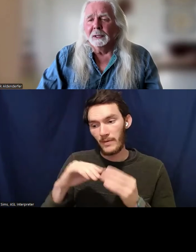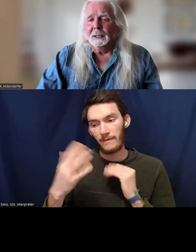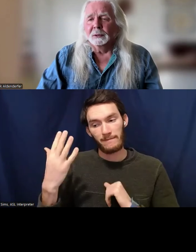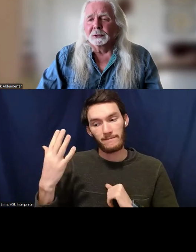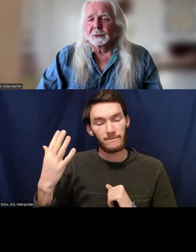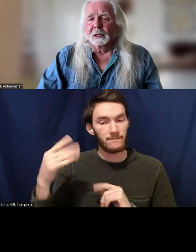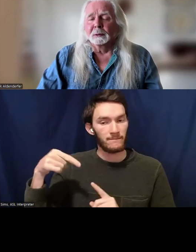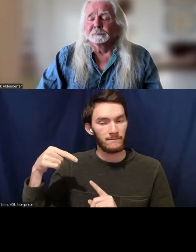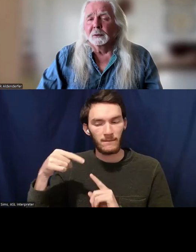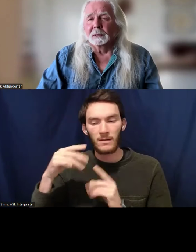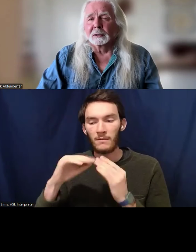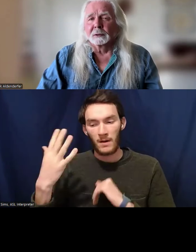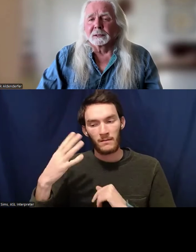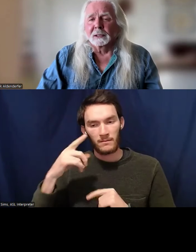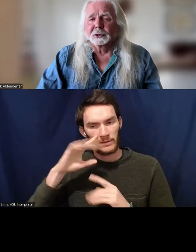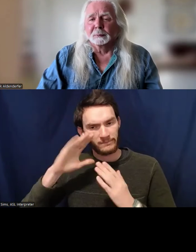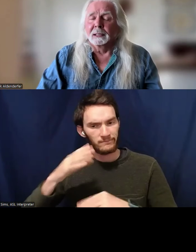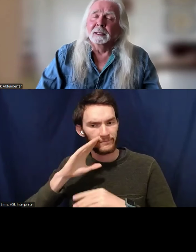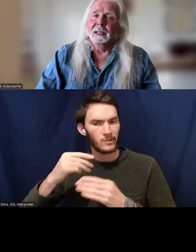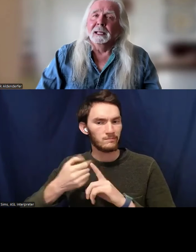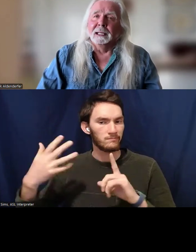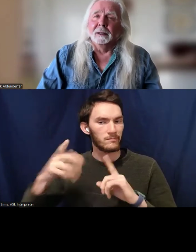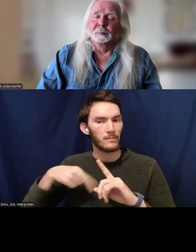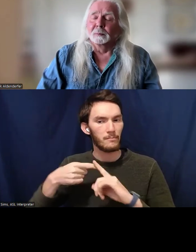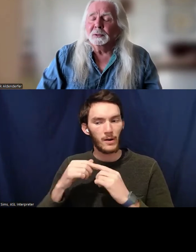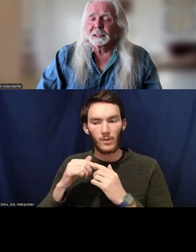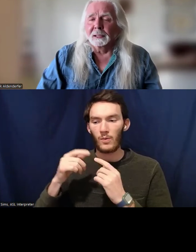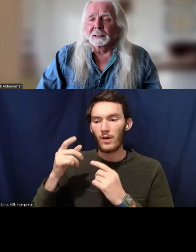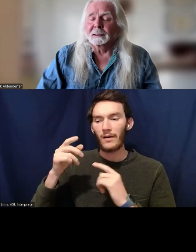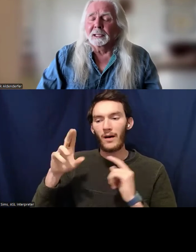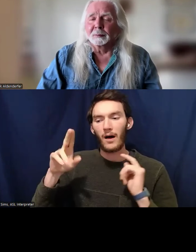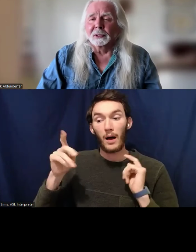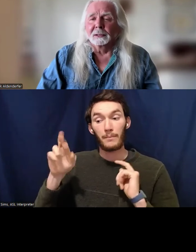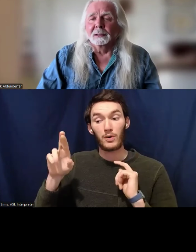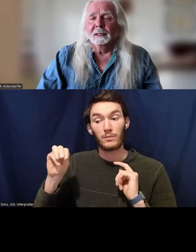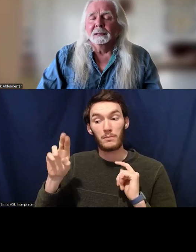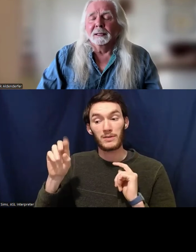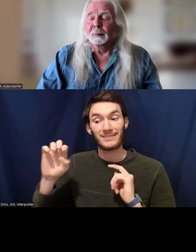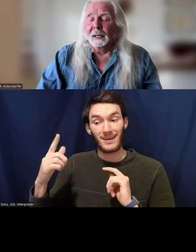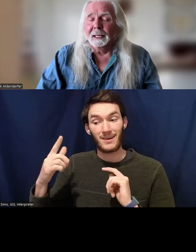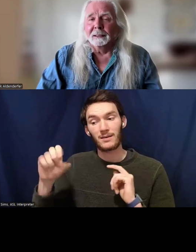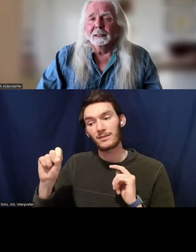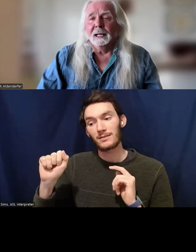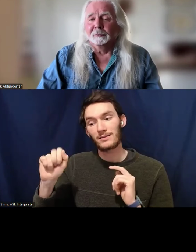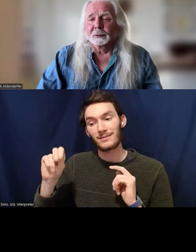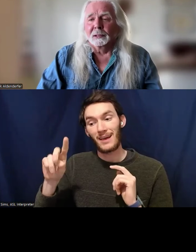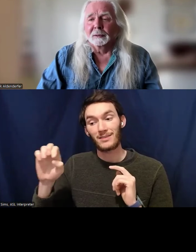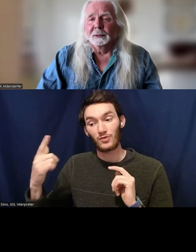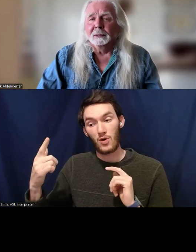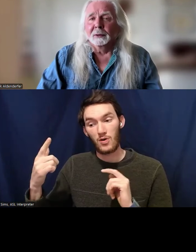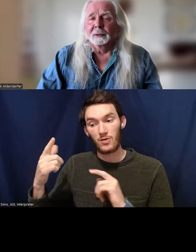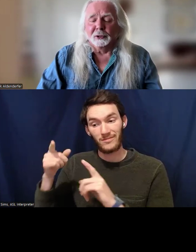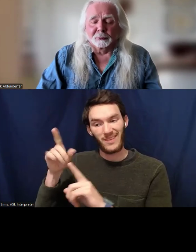5, which is going to be the focus of our discussion about a Upper Mustang, Samzong, Himalayan